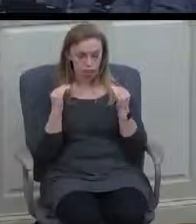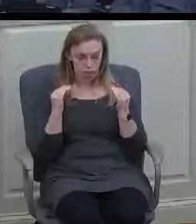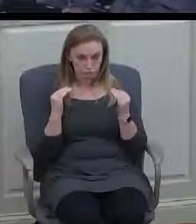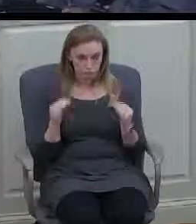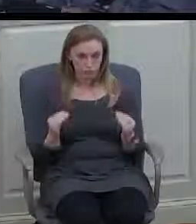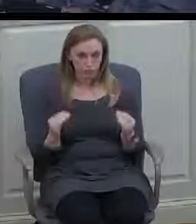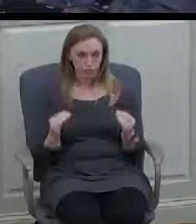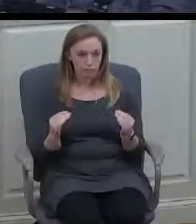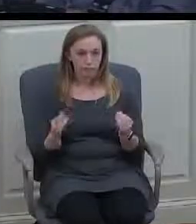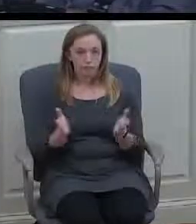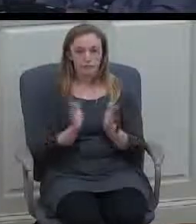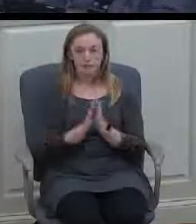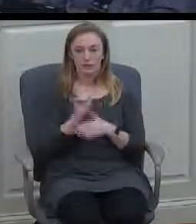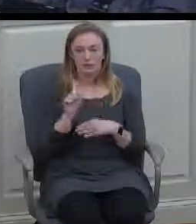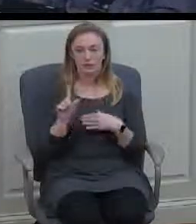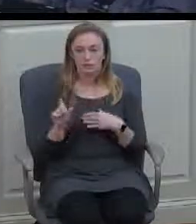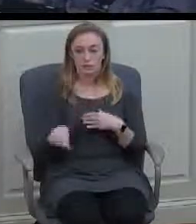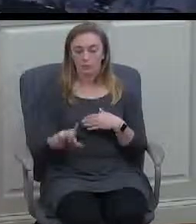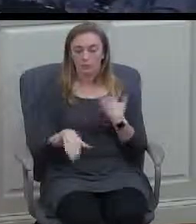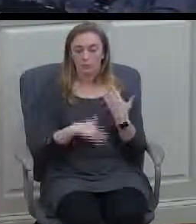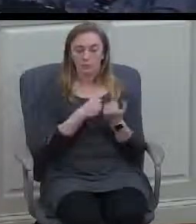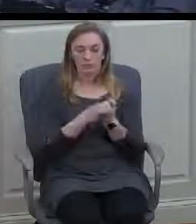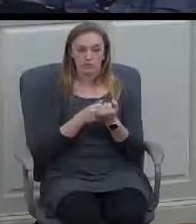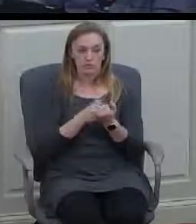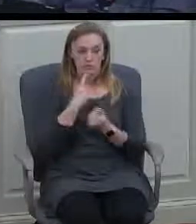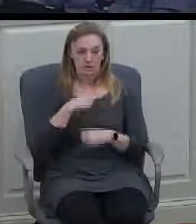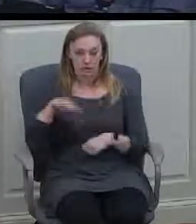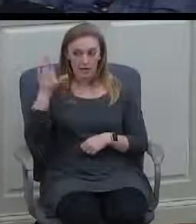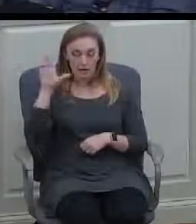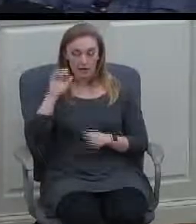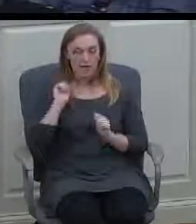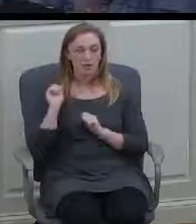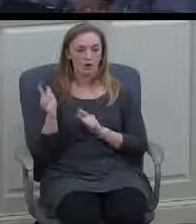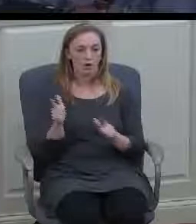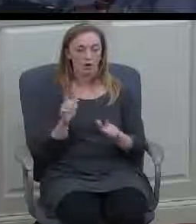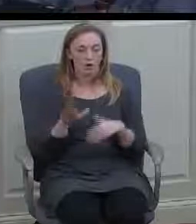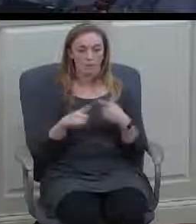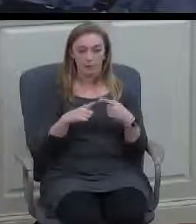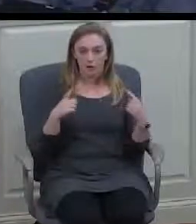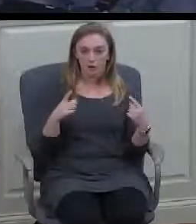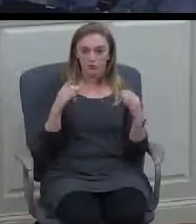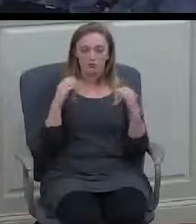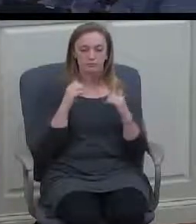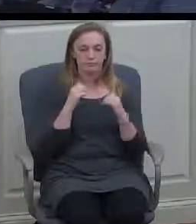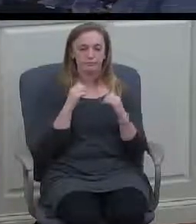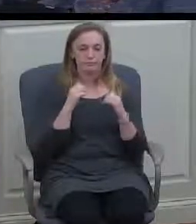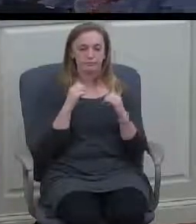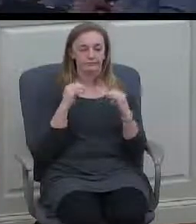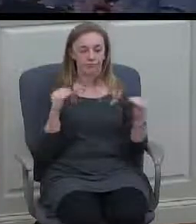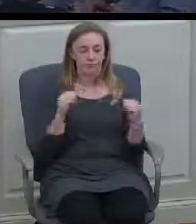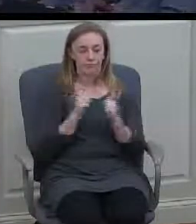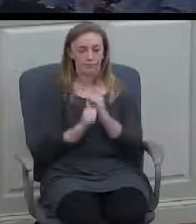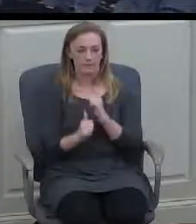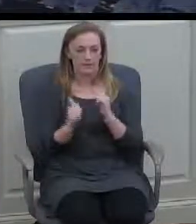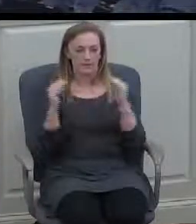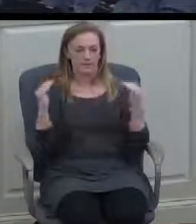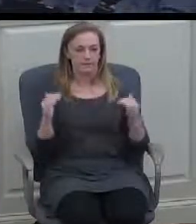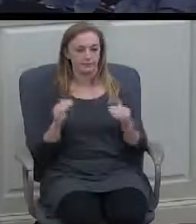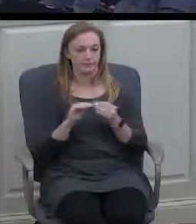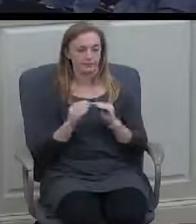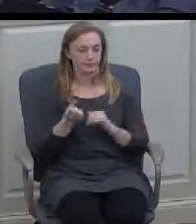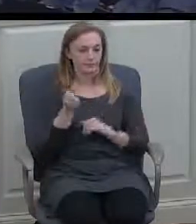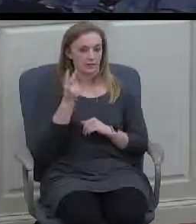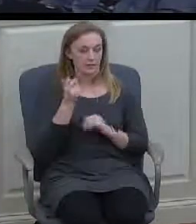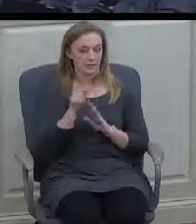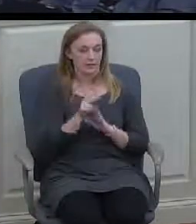Seeing none, Chair call the question. All in favor of the resolution, say aye. Aye. Opposed, like sign. Motion carries. Item 12